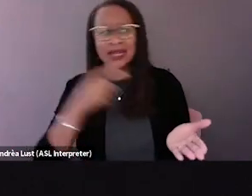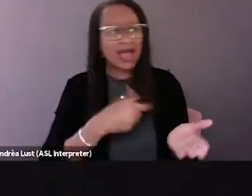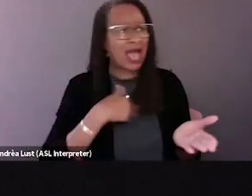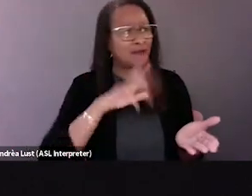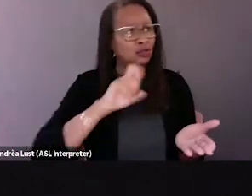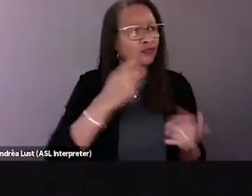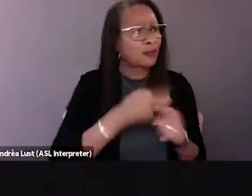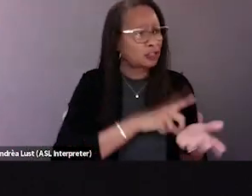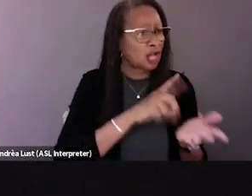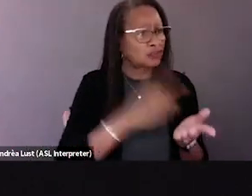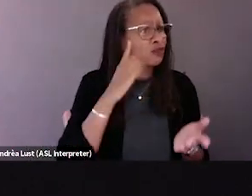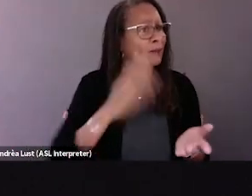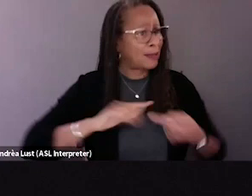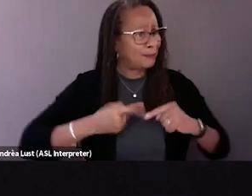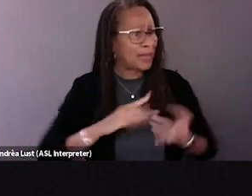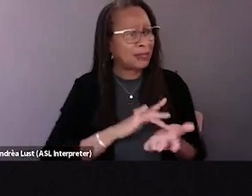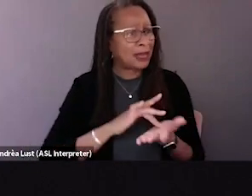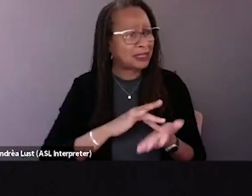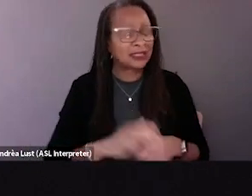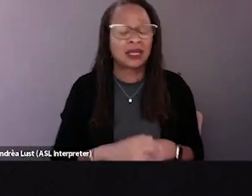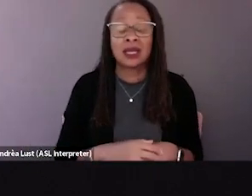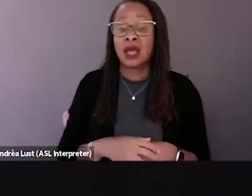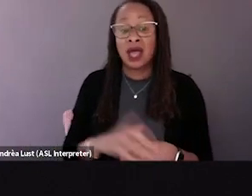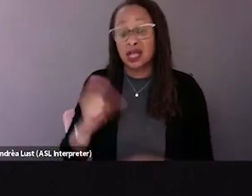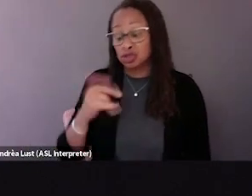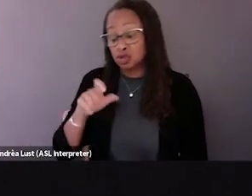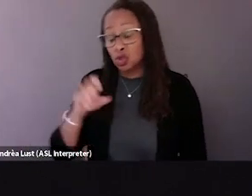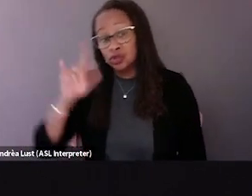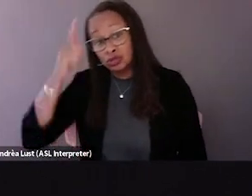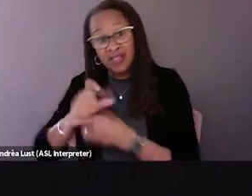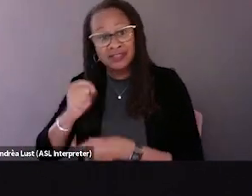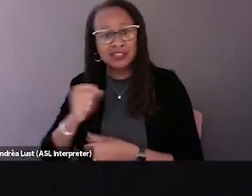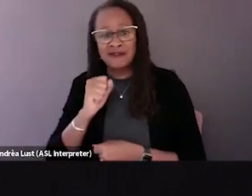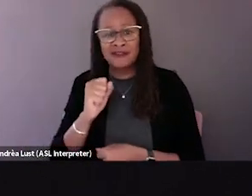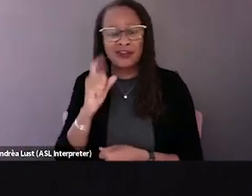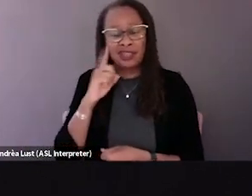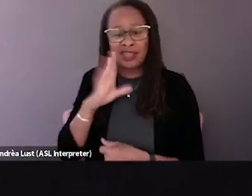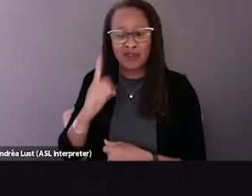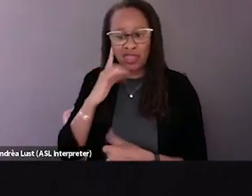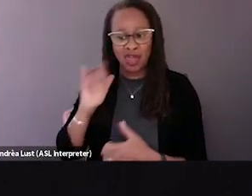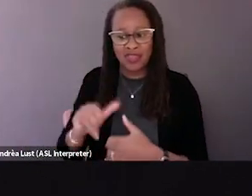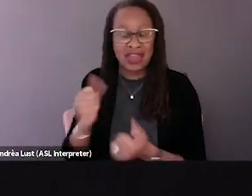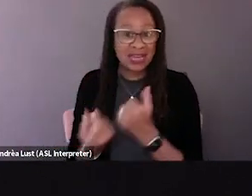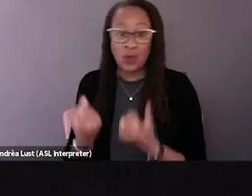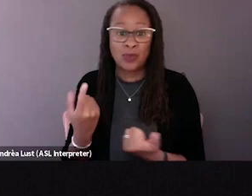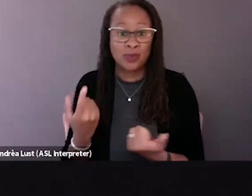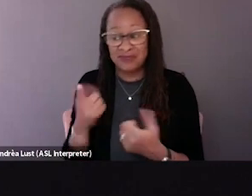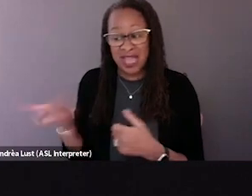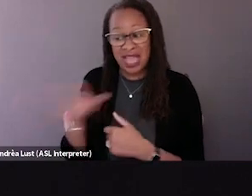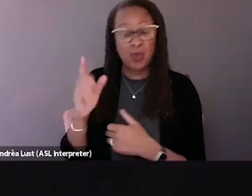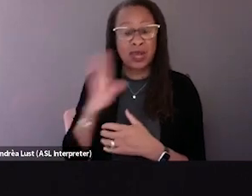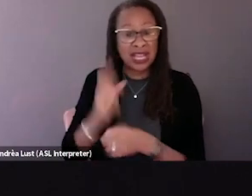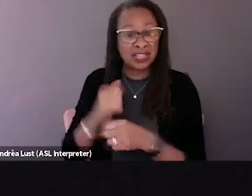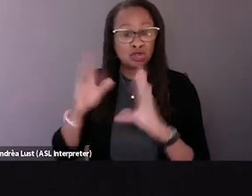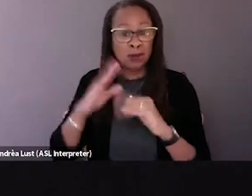doctor. And then, all up and down the line, the George brothers never thought they were going to get in trouble. They thought if anybody was going to get in trouble, it was going to be the doctors, because they're the ones that went